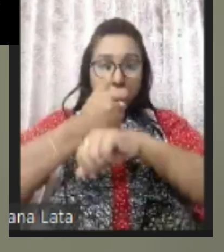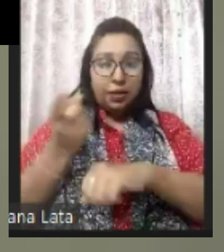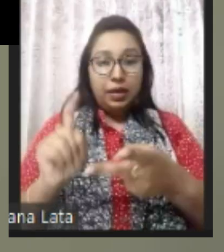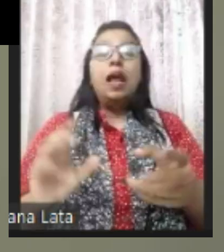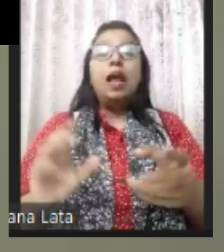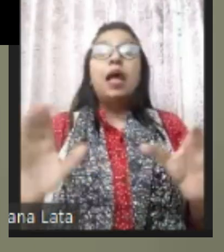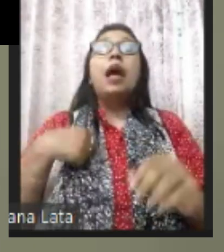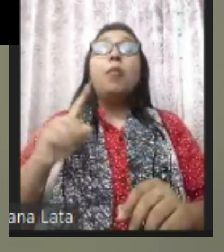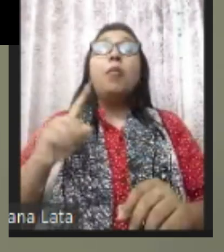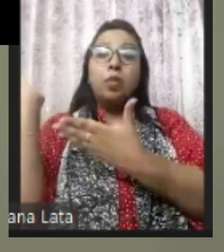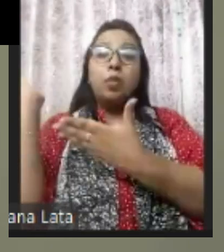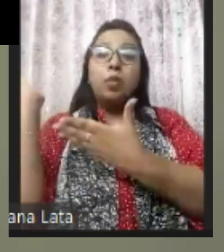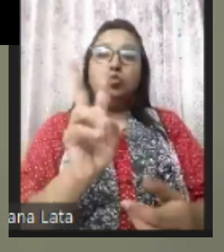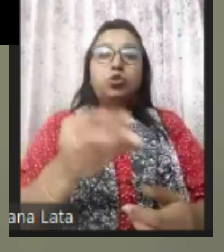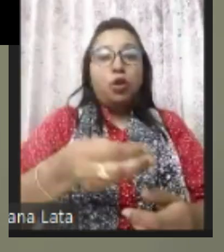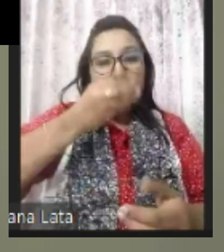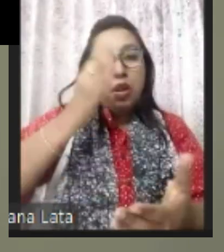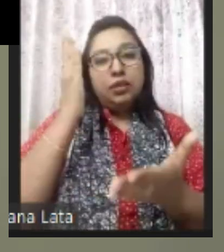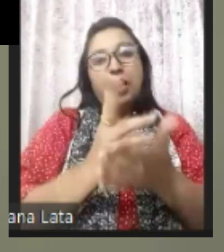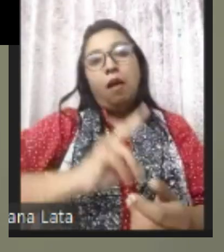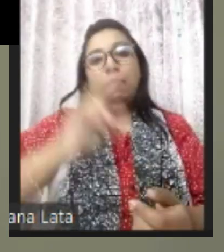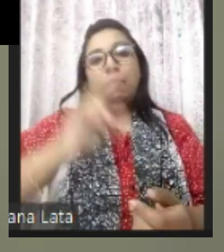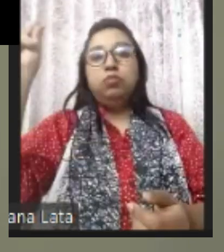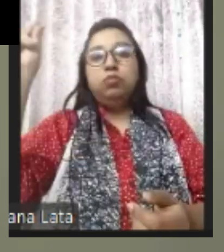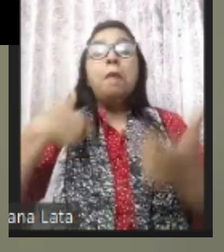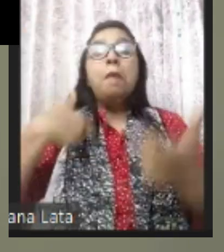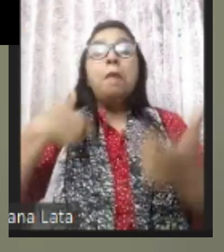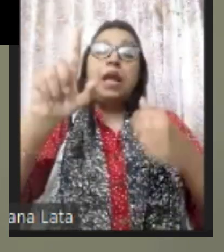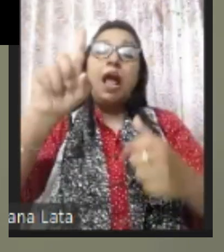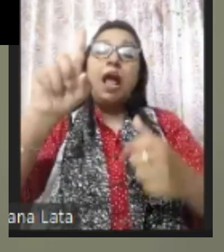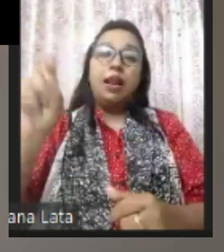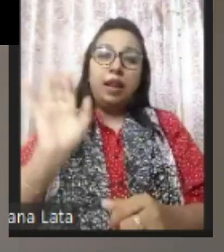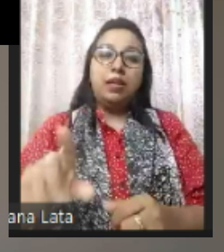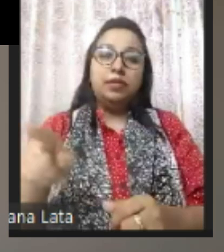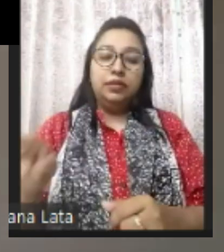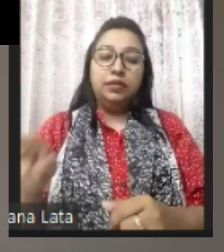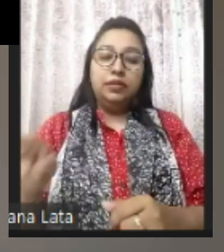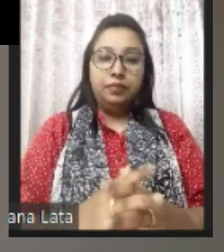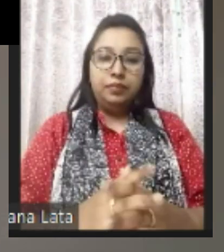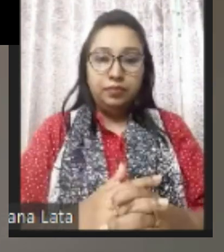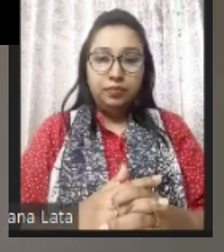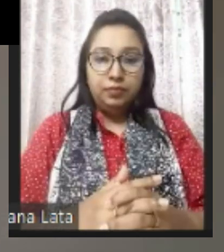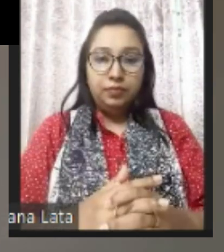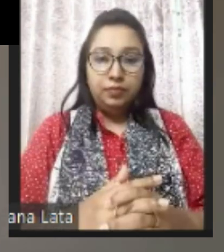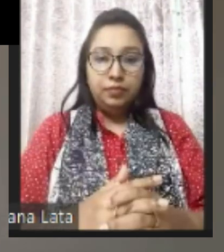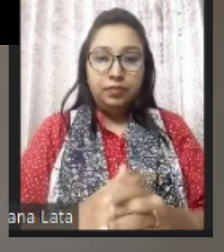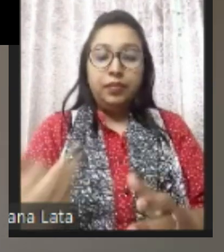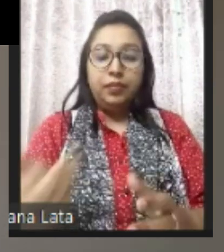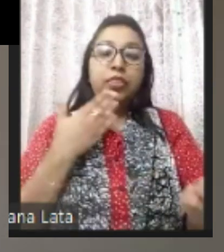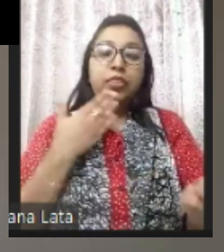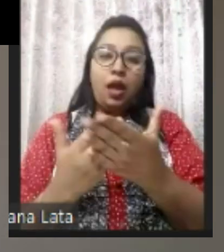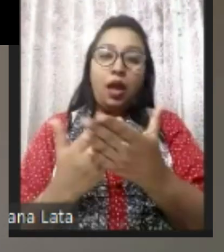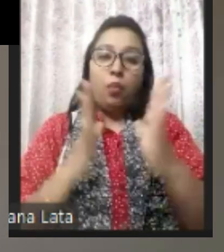first keynote speech. Thank you. Ms. Aspring, please. Thank you very much, Mr. Chowdhury,